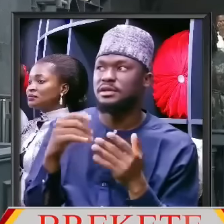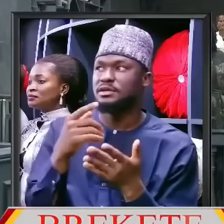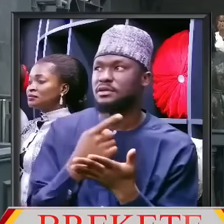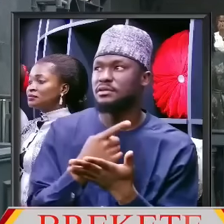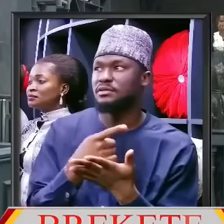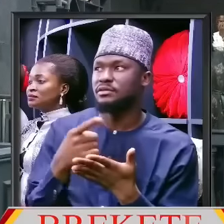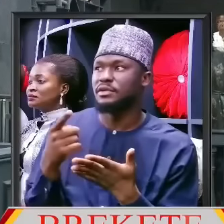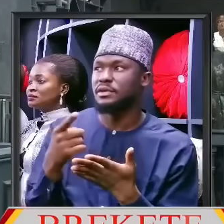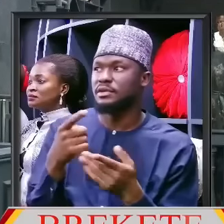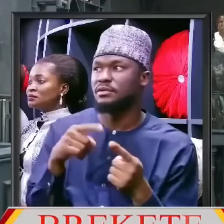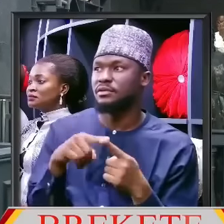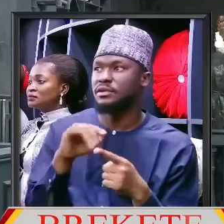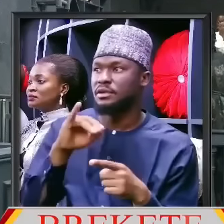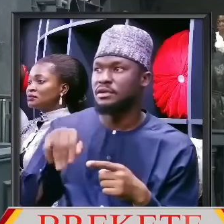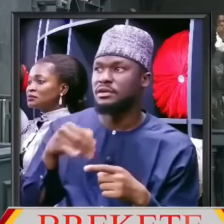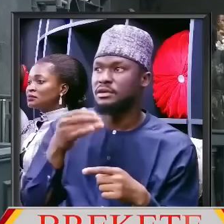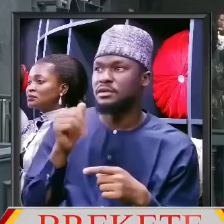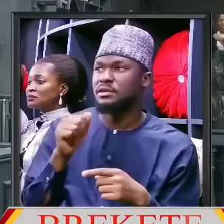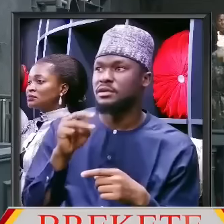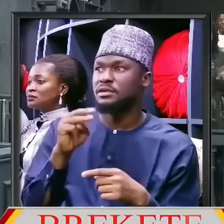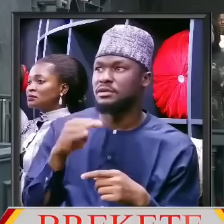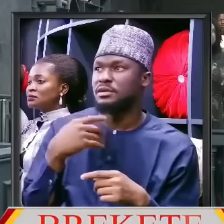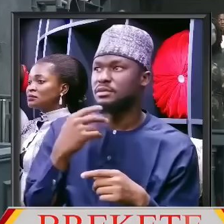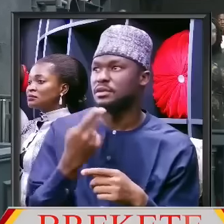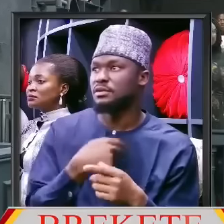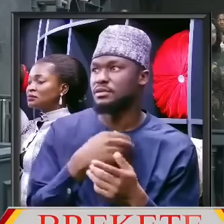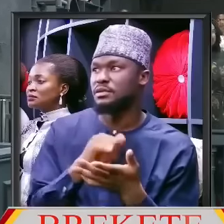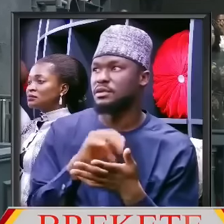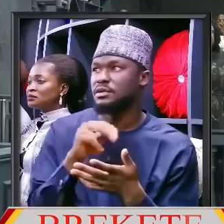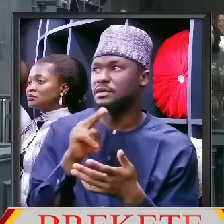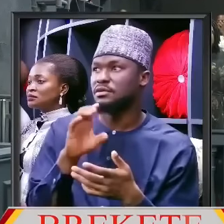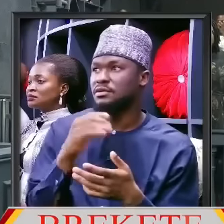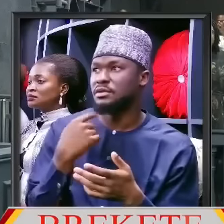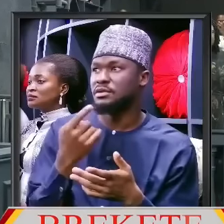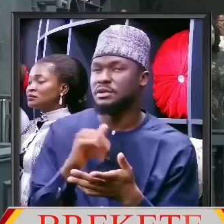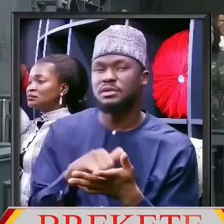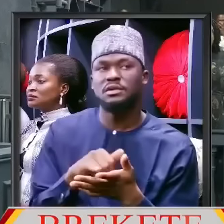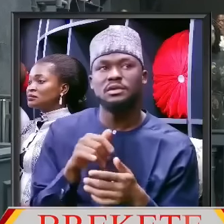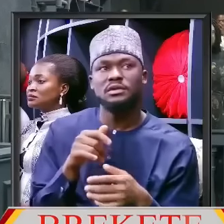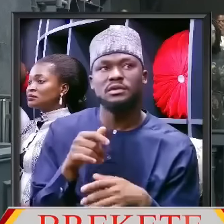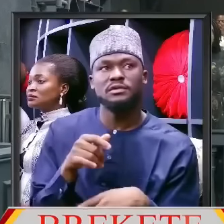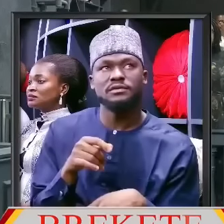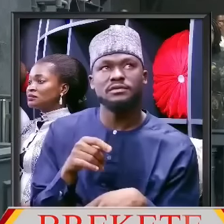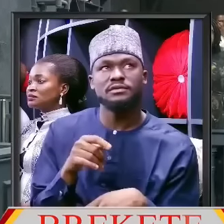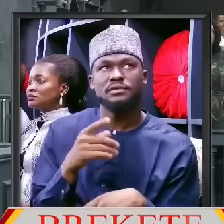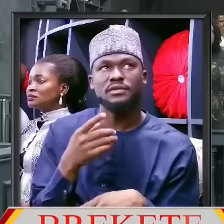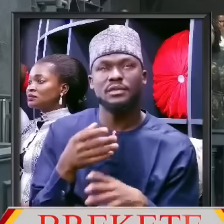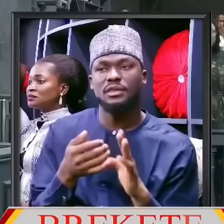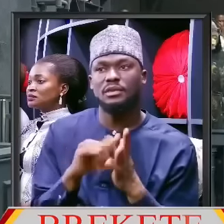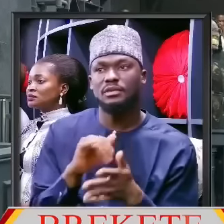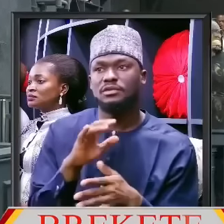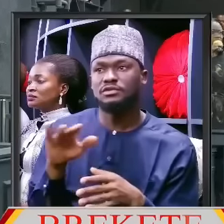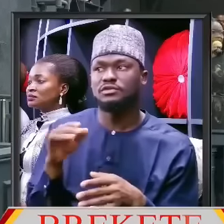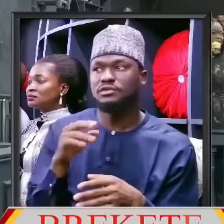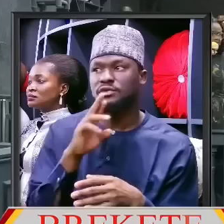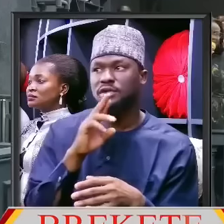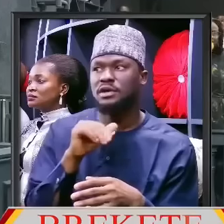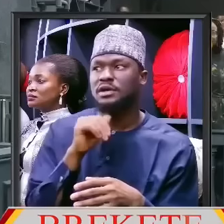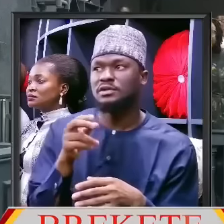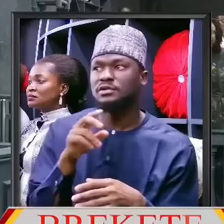when Chairman told us that NUC talk, say, they say that those children were not really